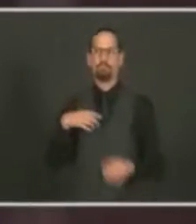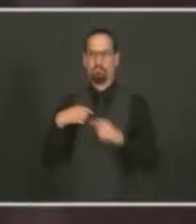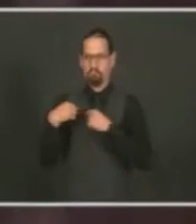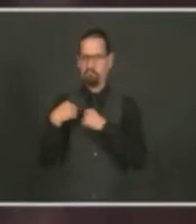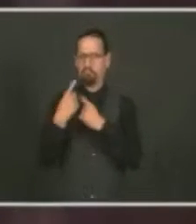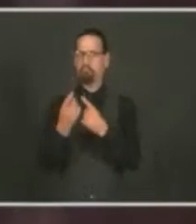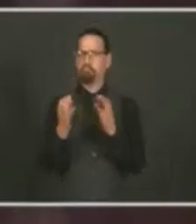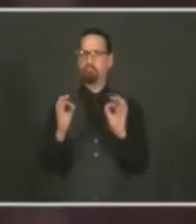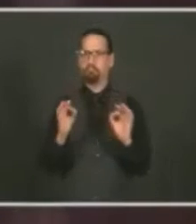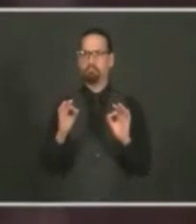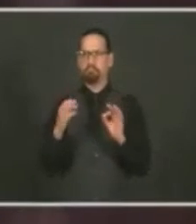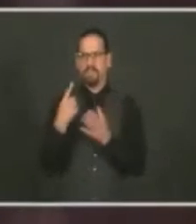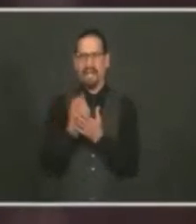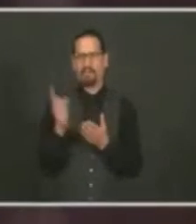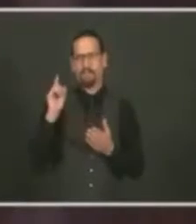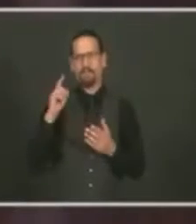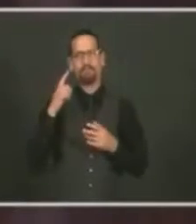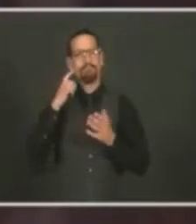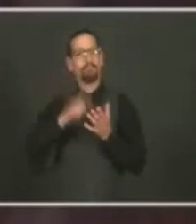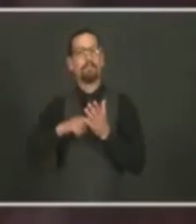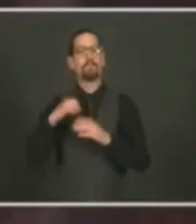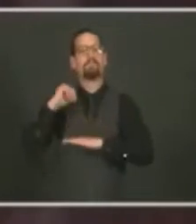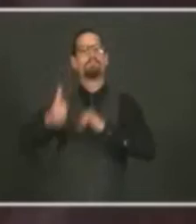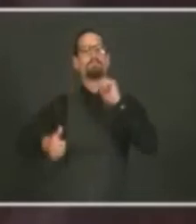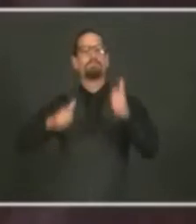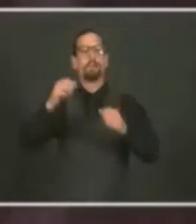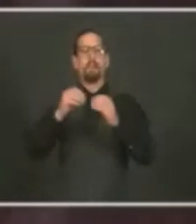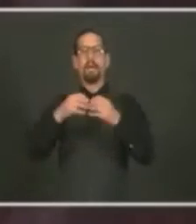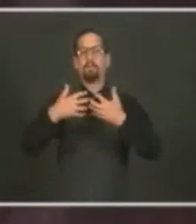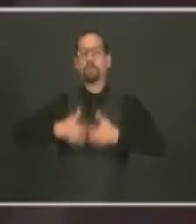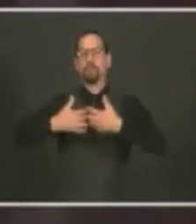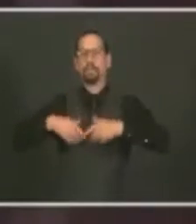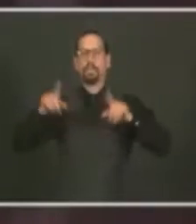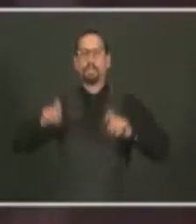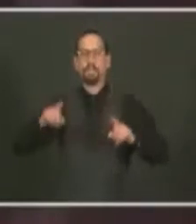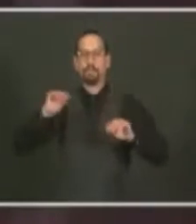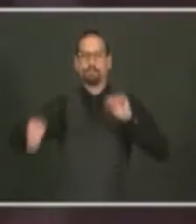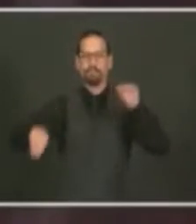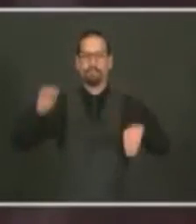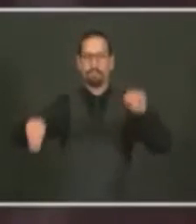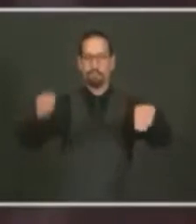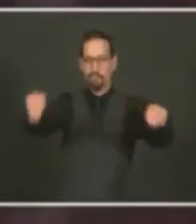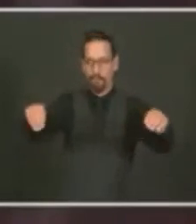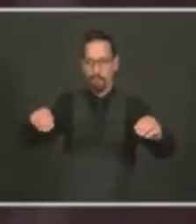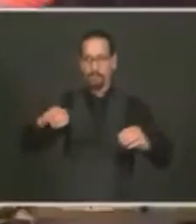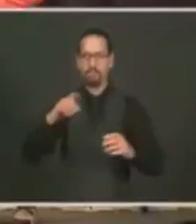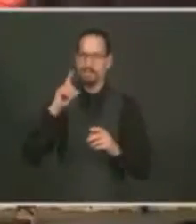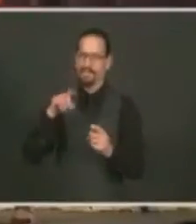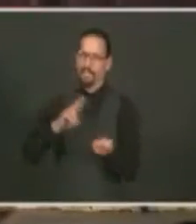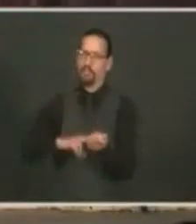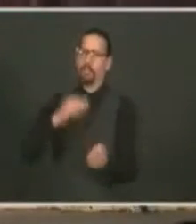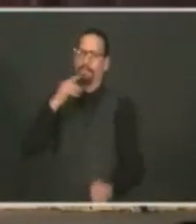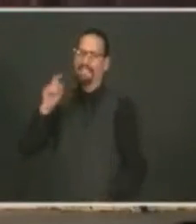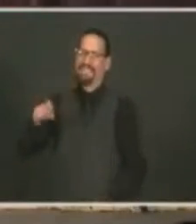so ago, we got more machines to do even more testing in nursing homes. So I don't know if you want to add to that.